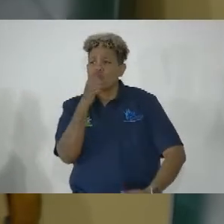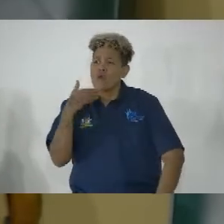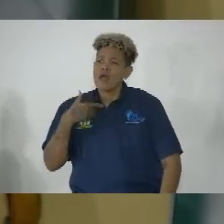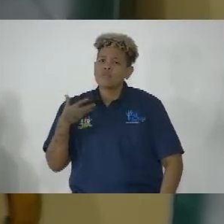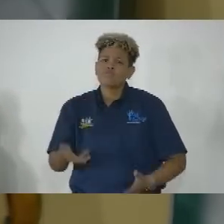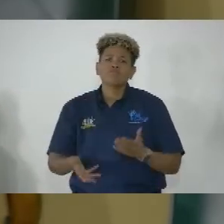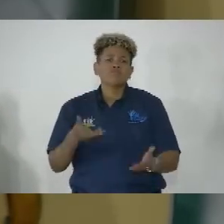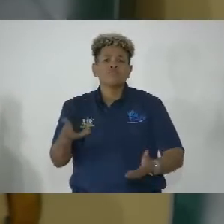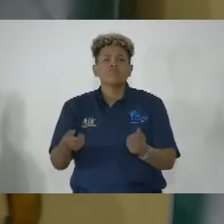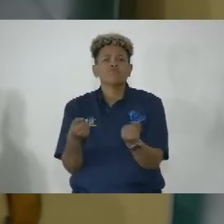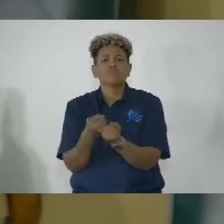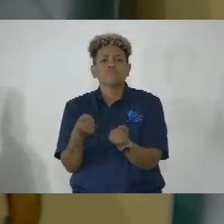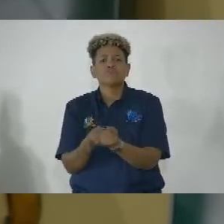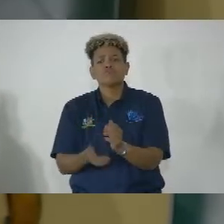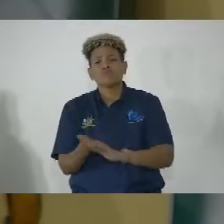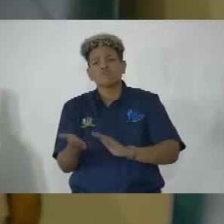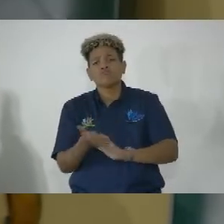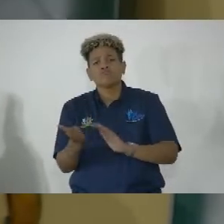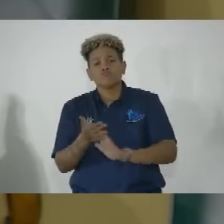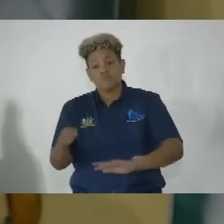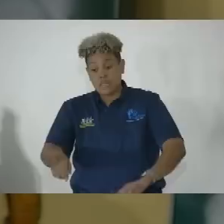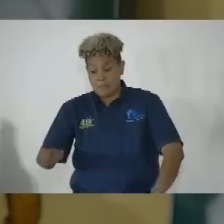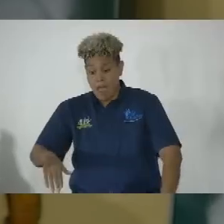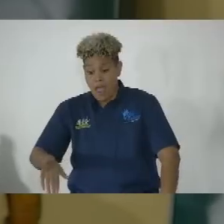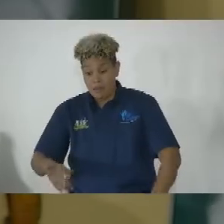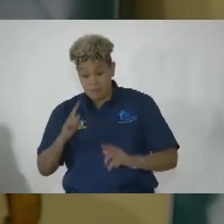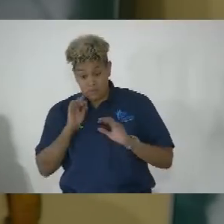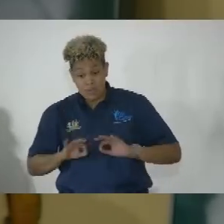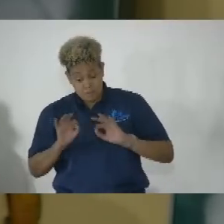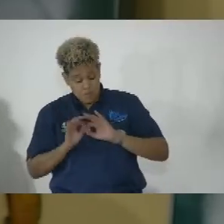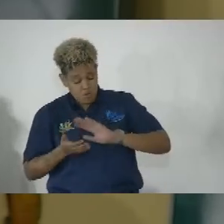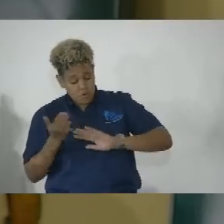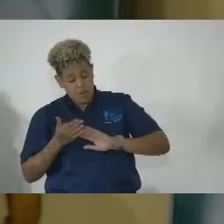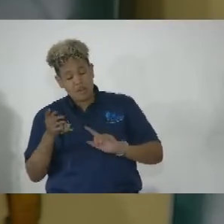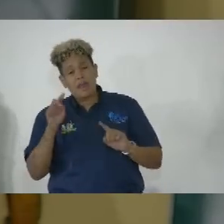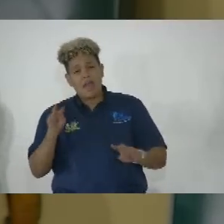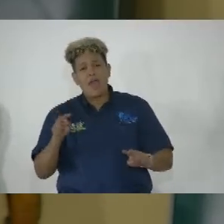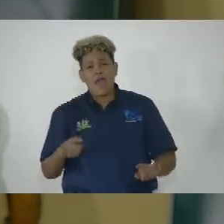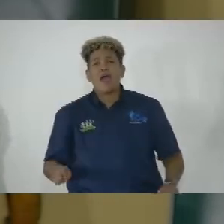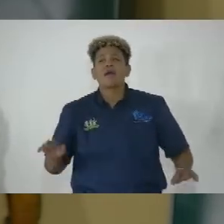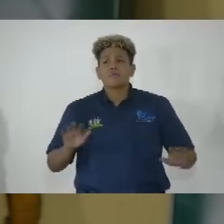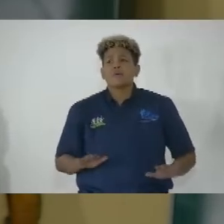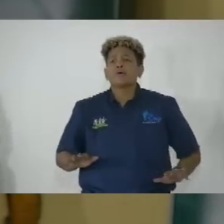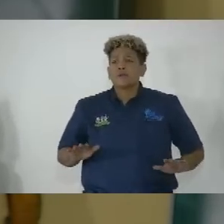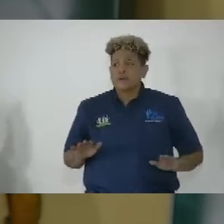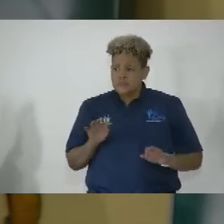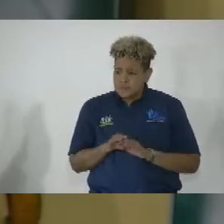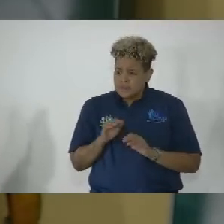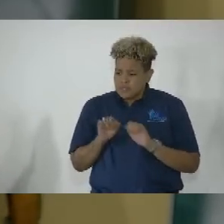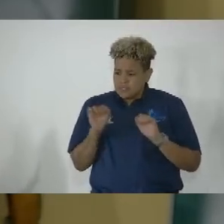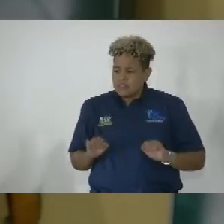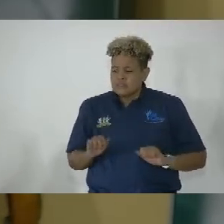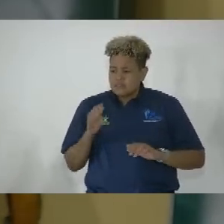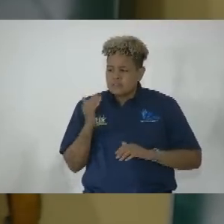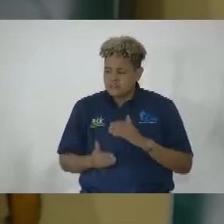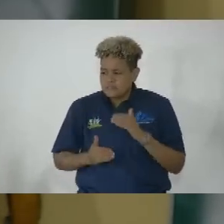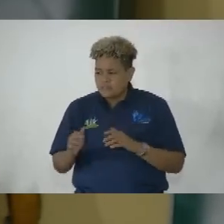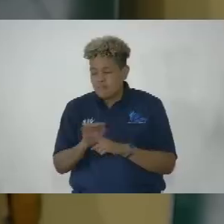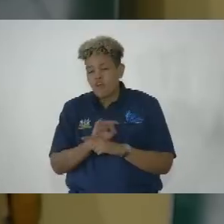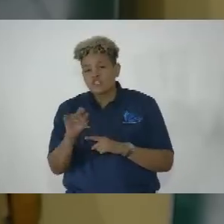in making the operations of this important democratic institution function